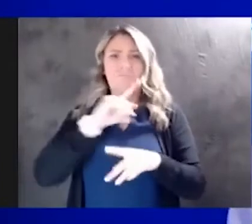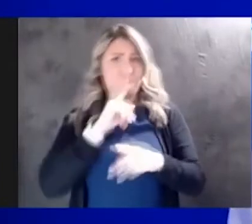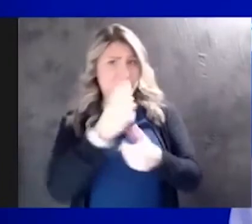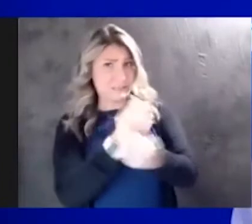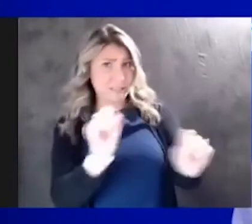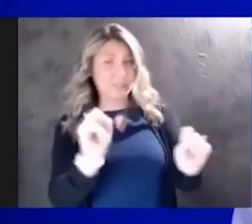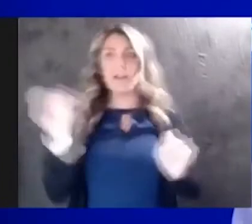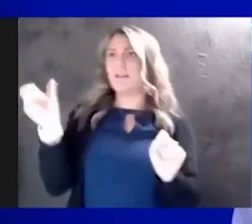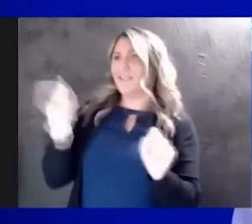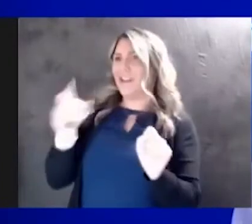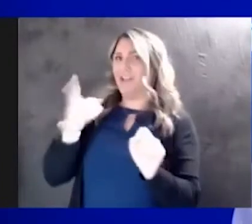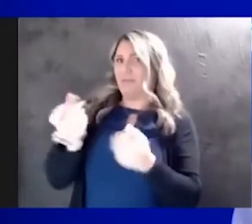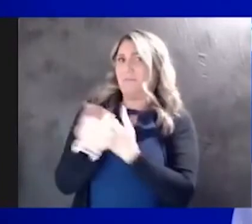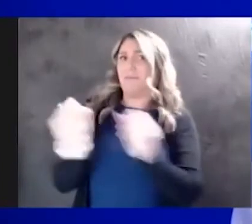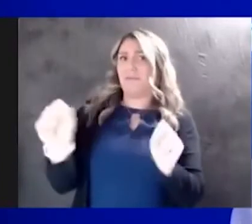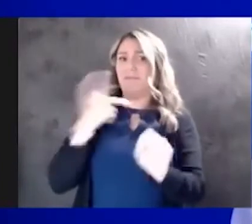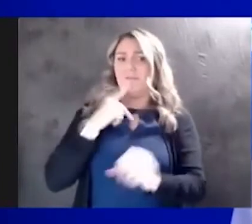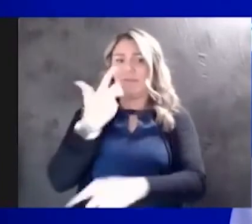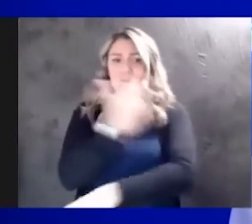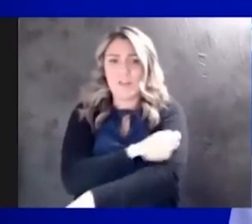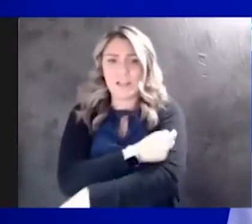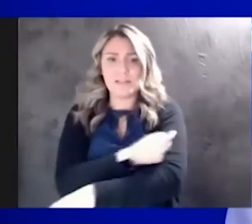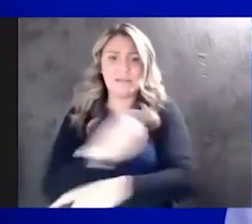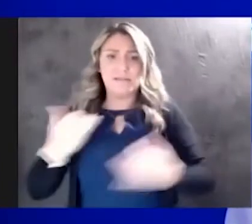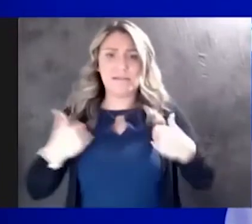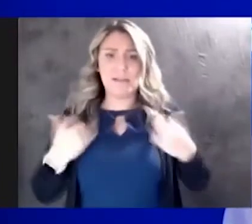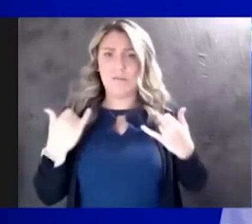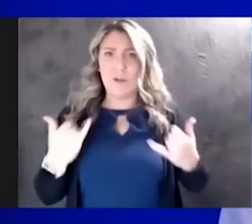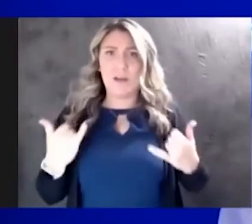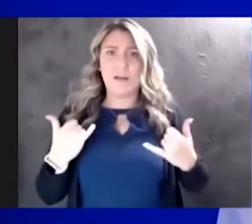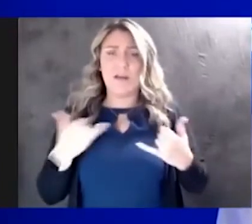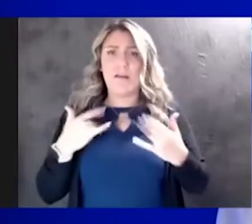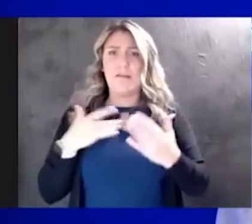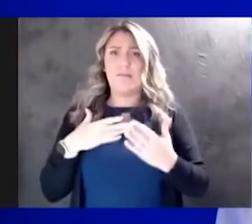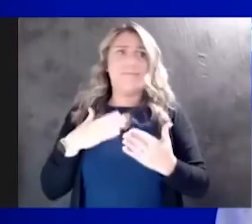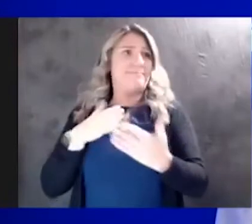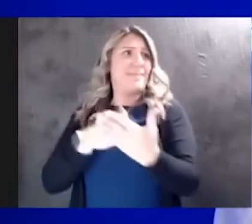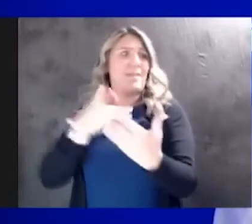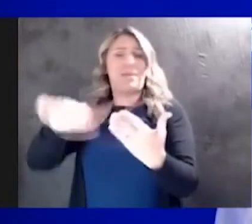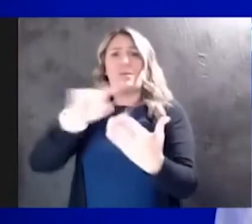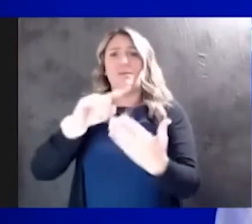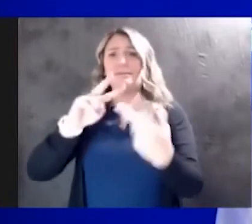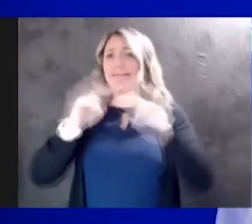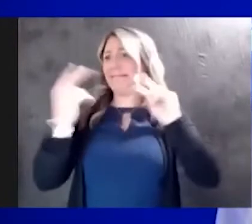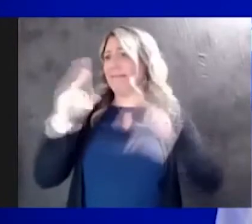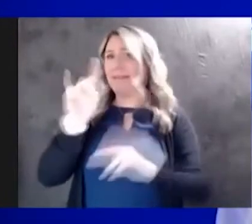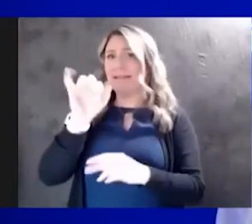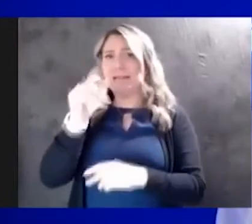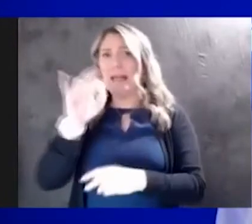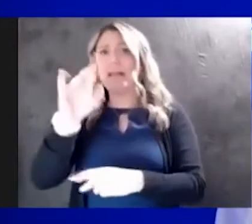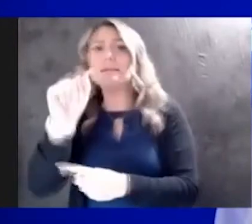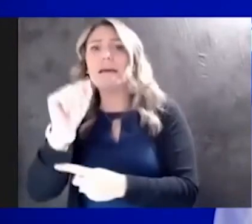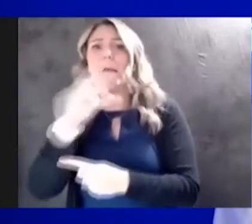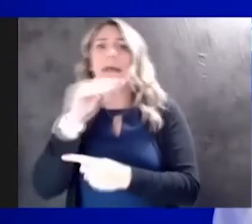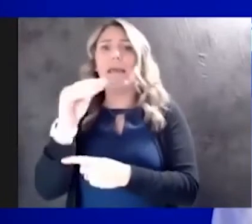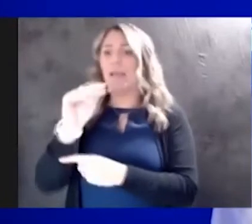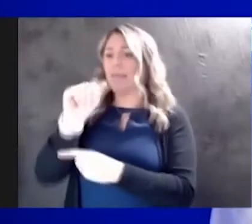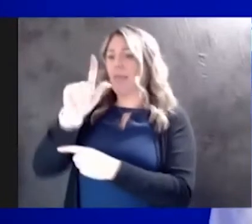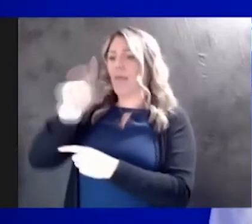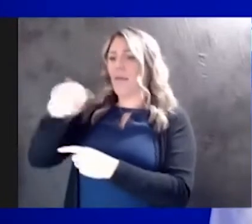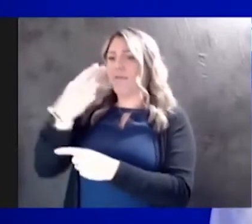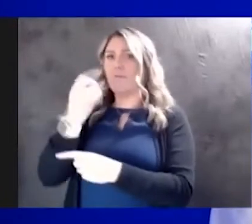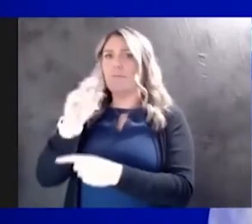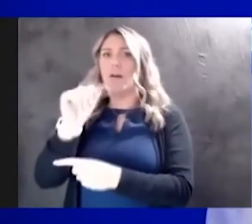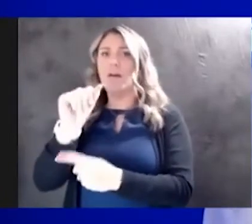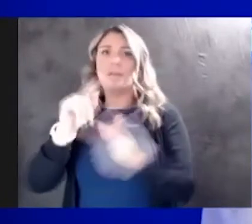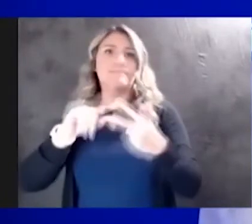even the vaccinations we have right now, even against Delta variant and the other variants that we've seen, the Alpha variant, the Beta variant, which I